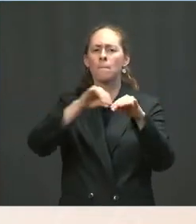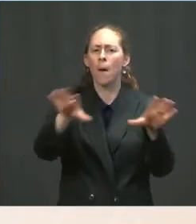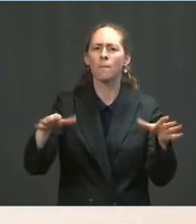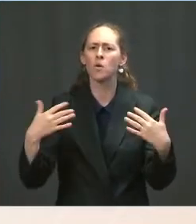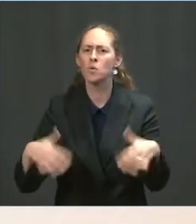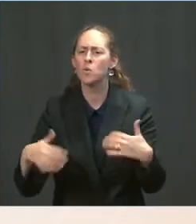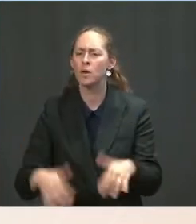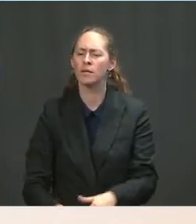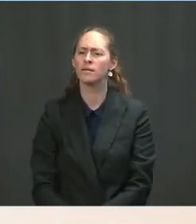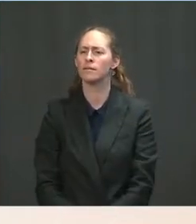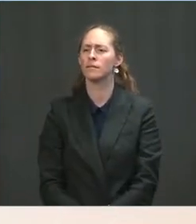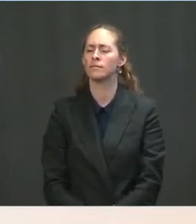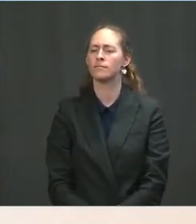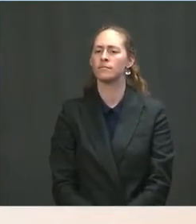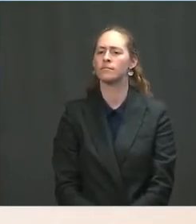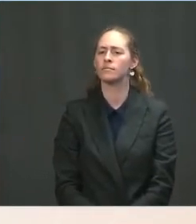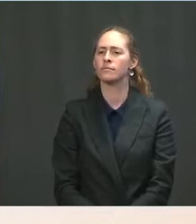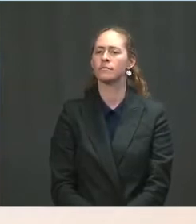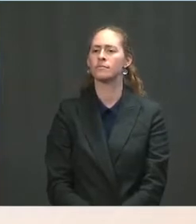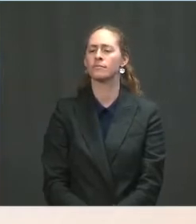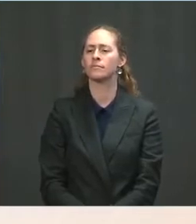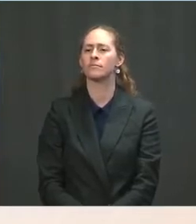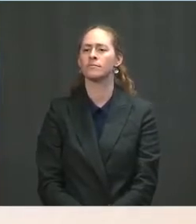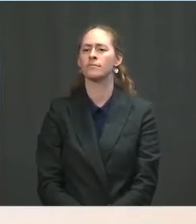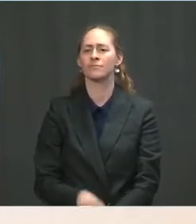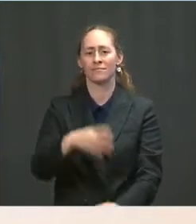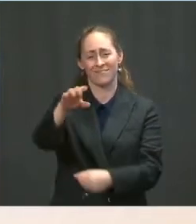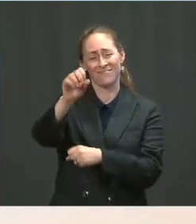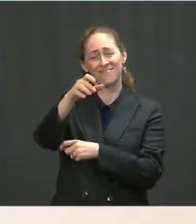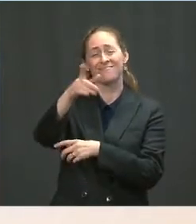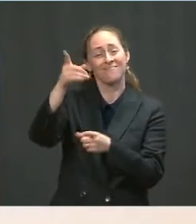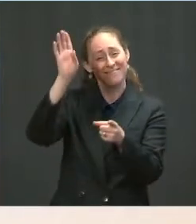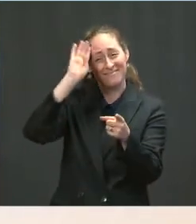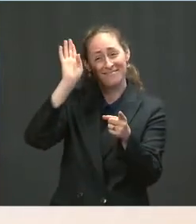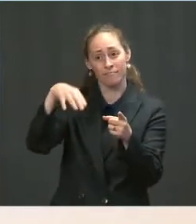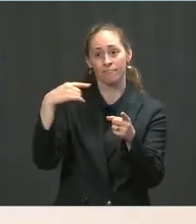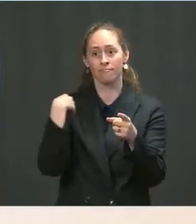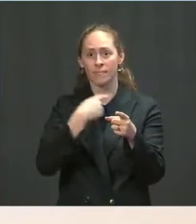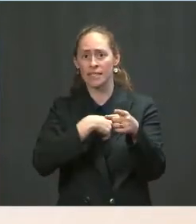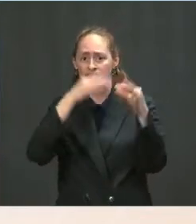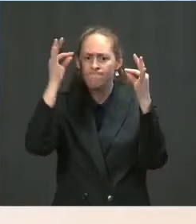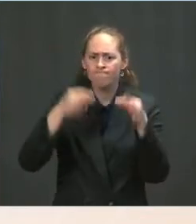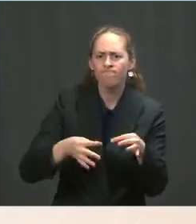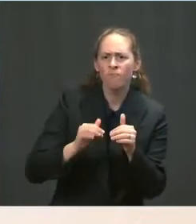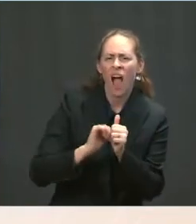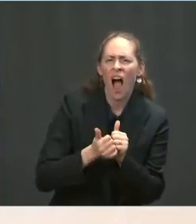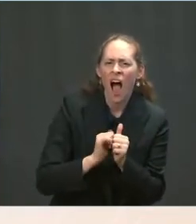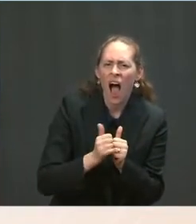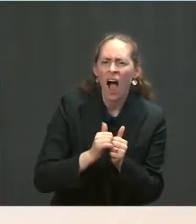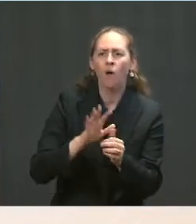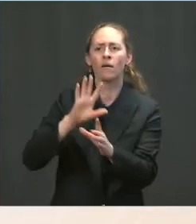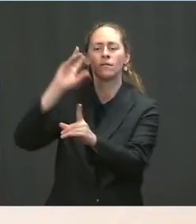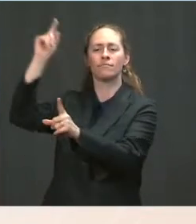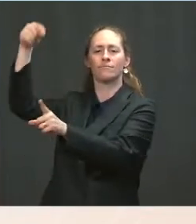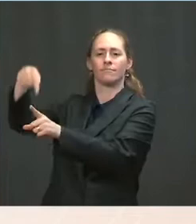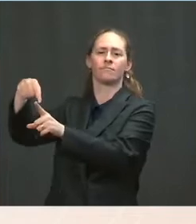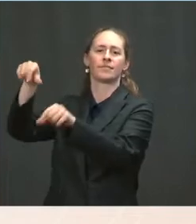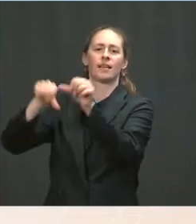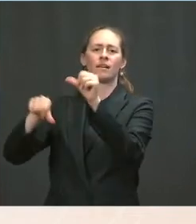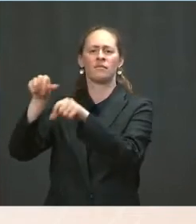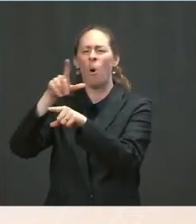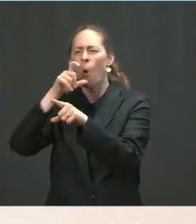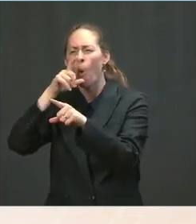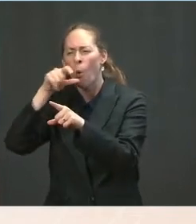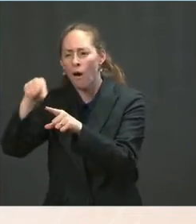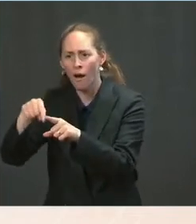decisions from here when it comes to the science, when it comes to guidance. That comes from CDC. So the questions that you just asked me, I refer you